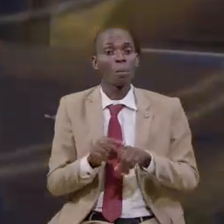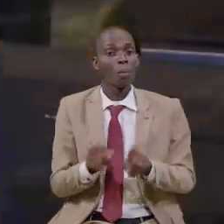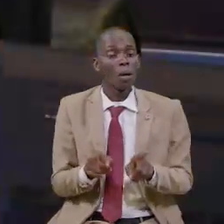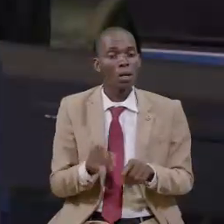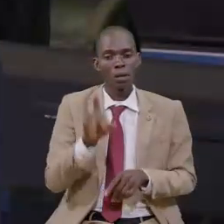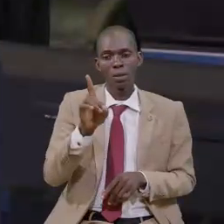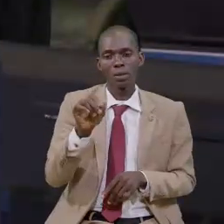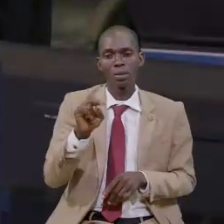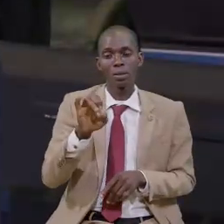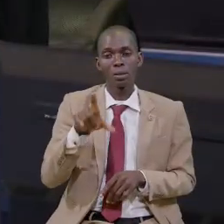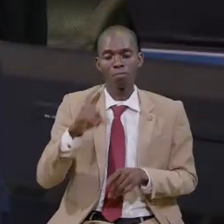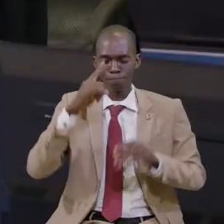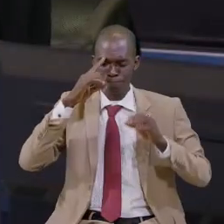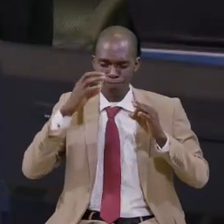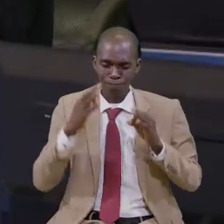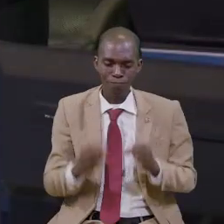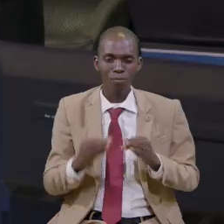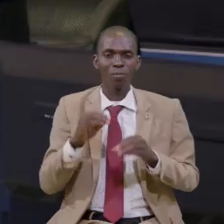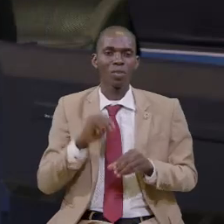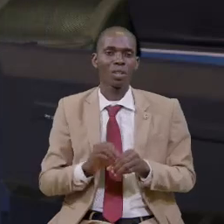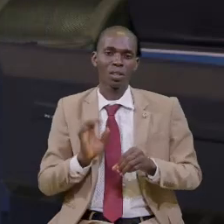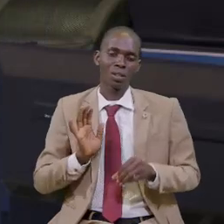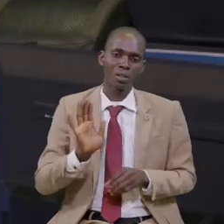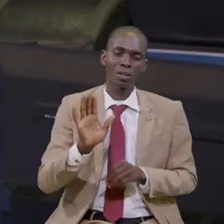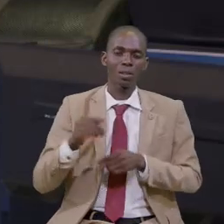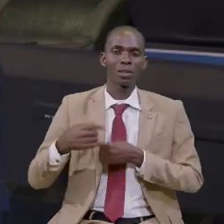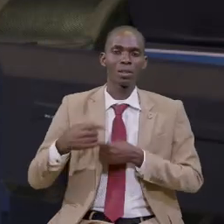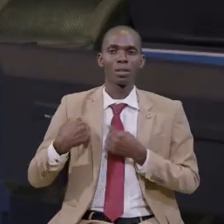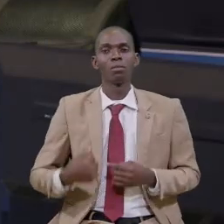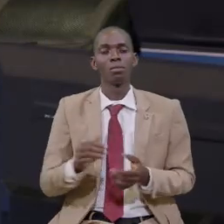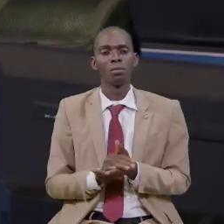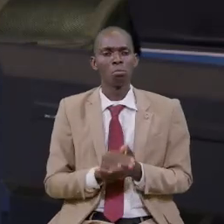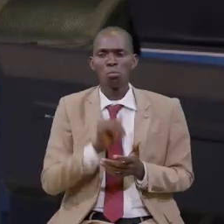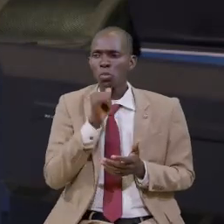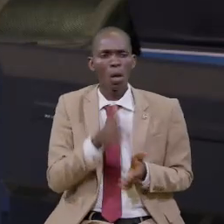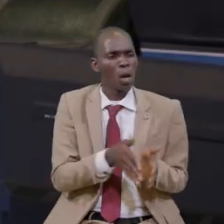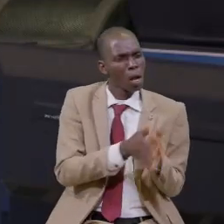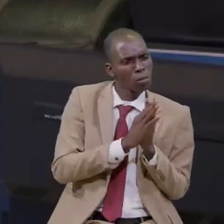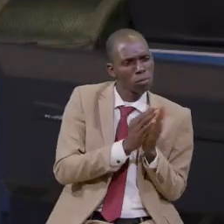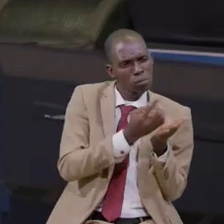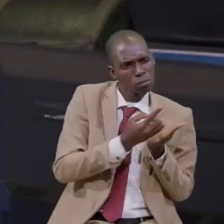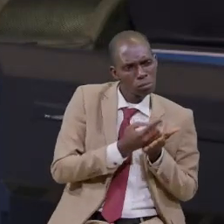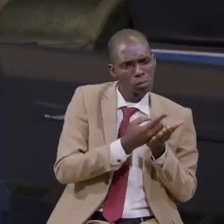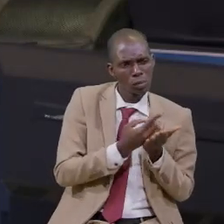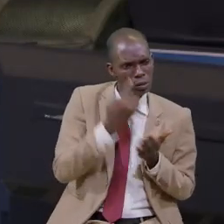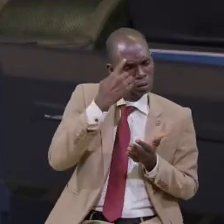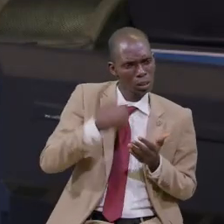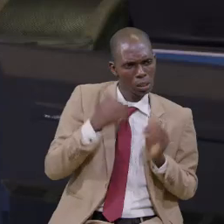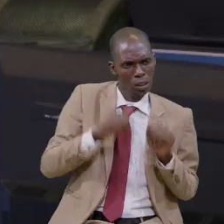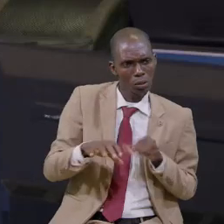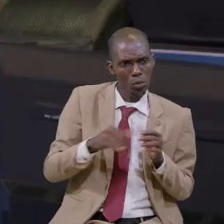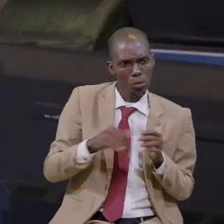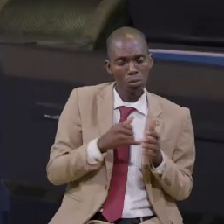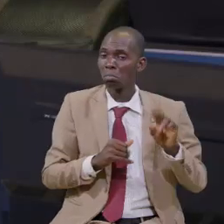purposed in his heart. No consultation. Can I do it? He purposed in